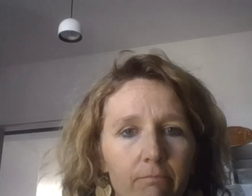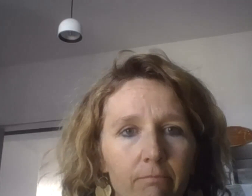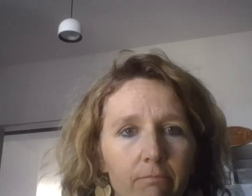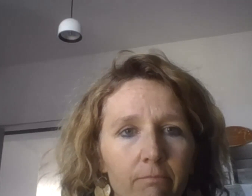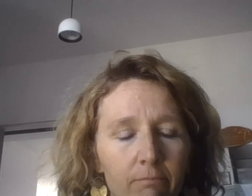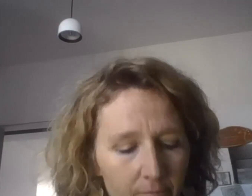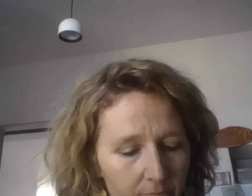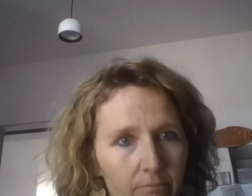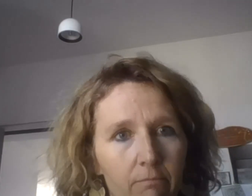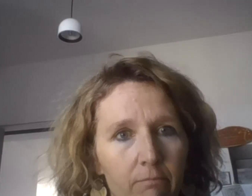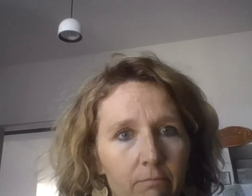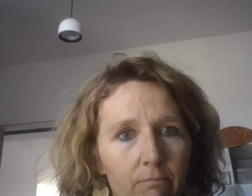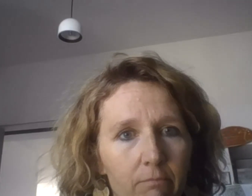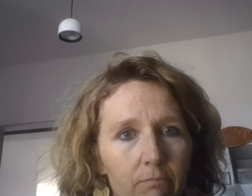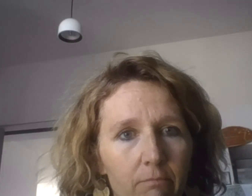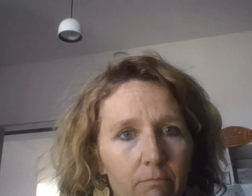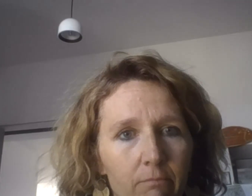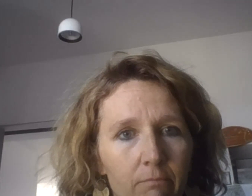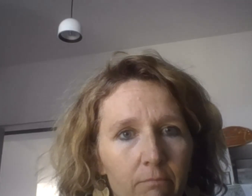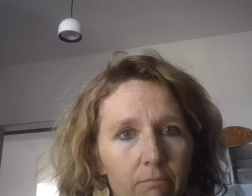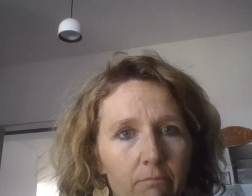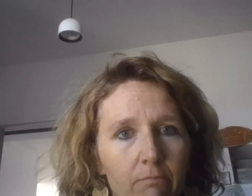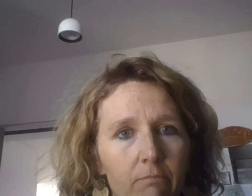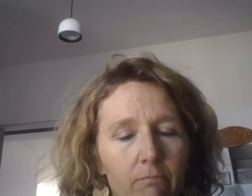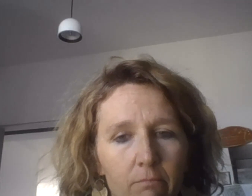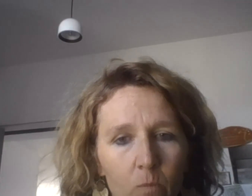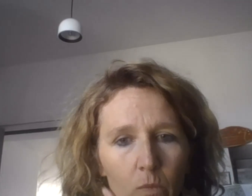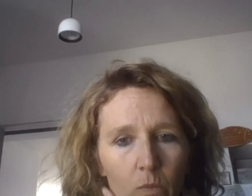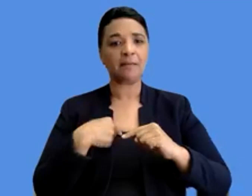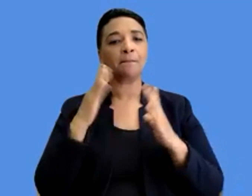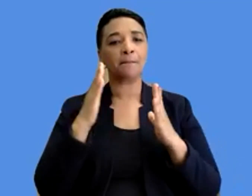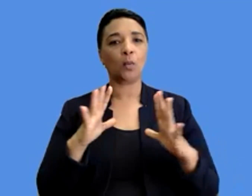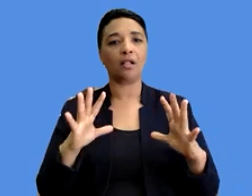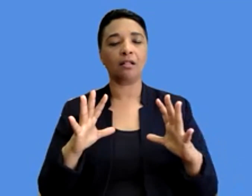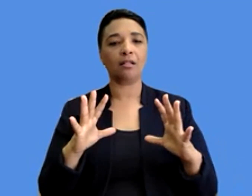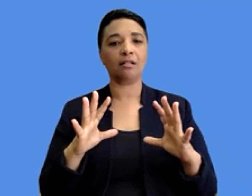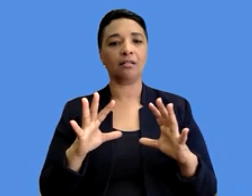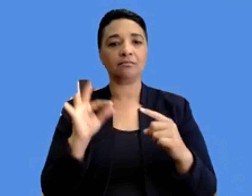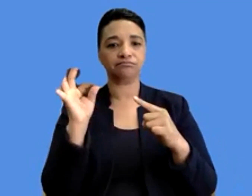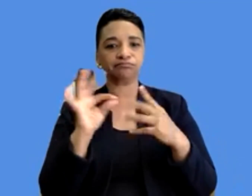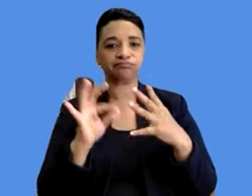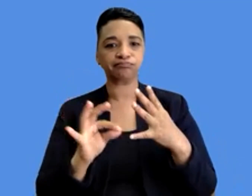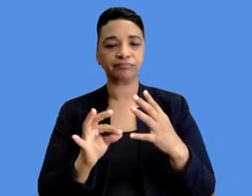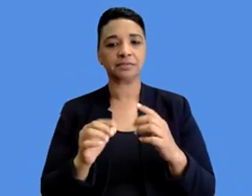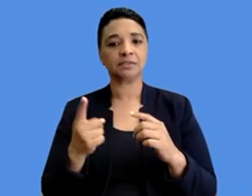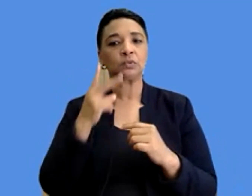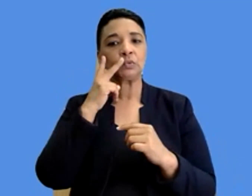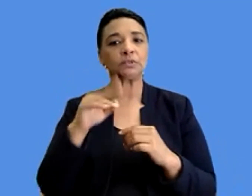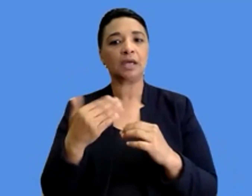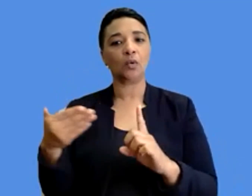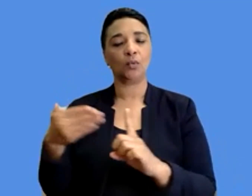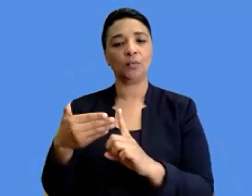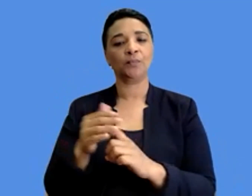it. So mindful of the time, I will just go ahead directly to the casting link. Casting is the